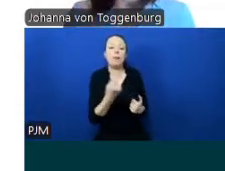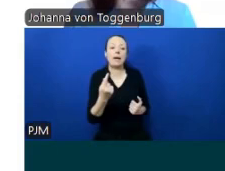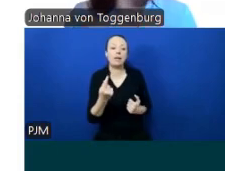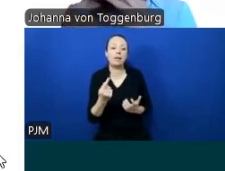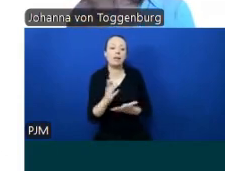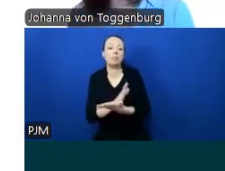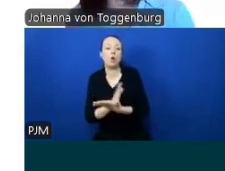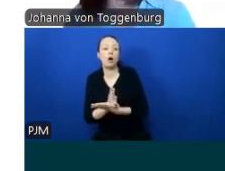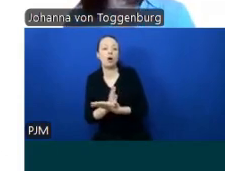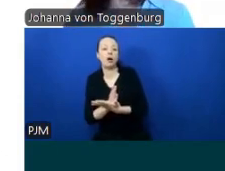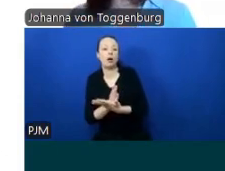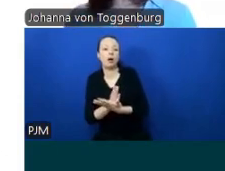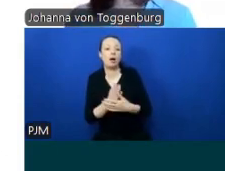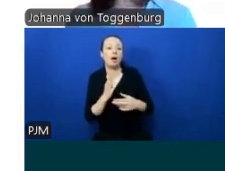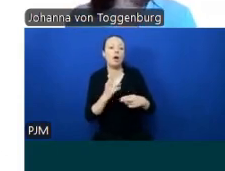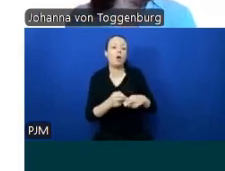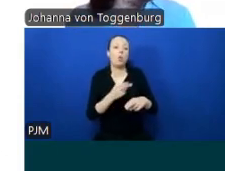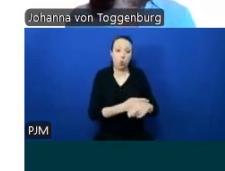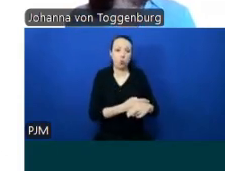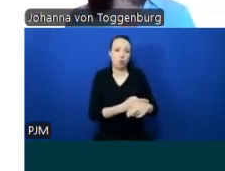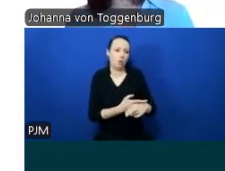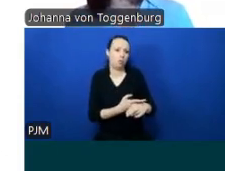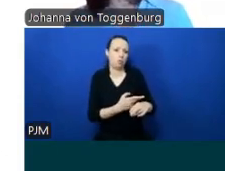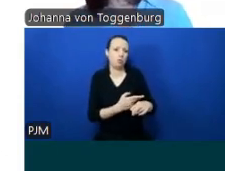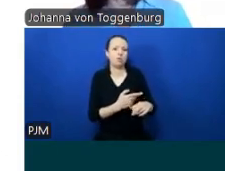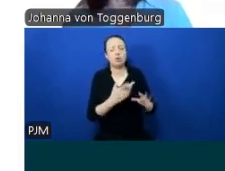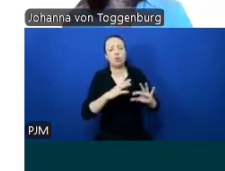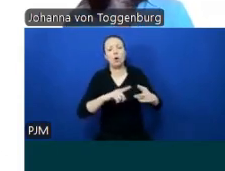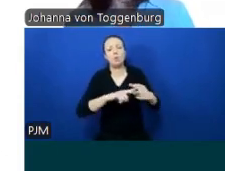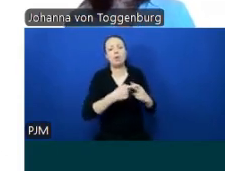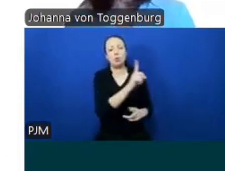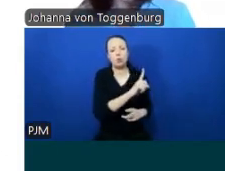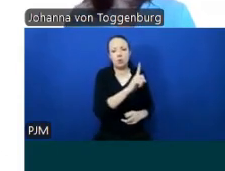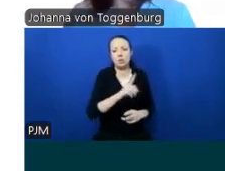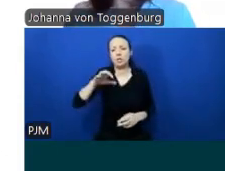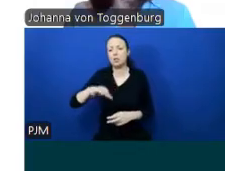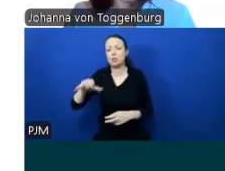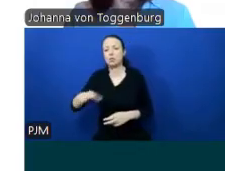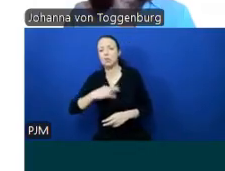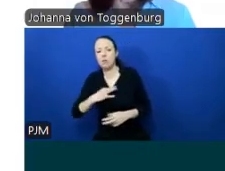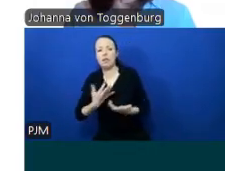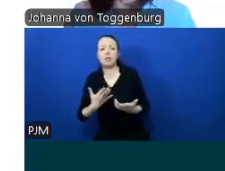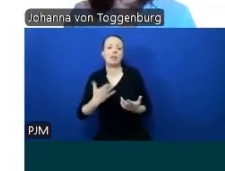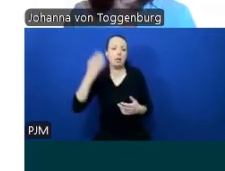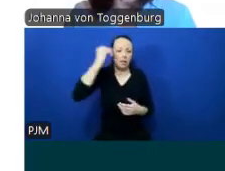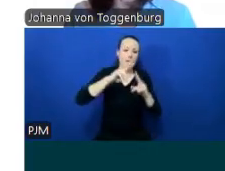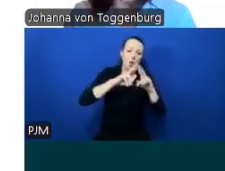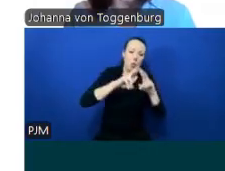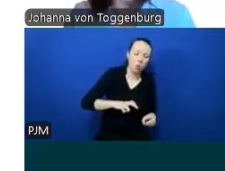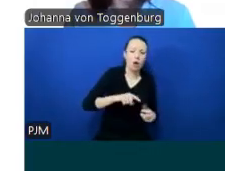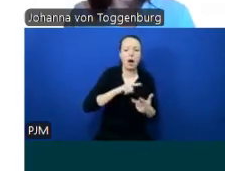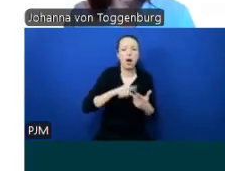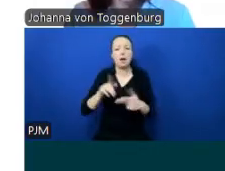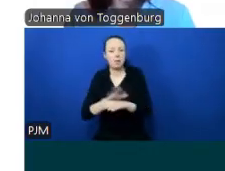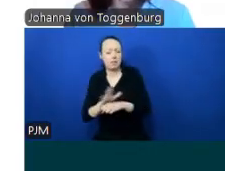administrations, private actors, civil society, etc. And I'm very, very honored to be